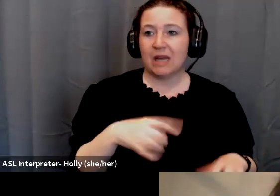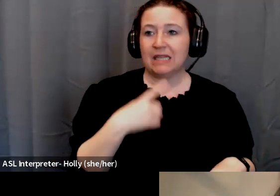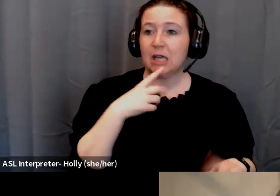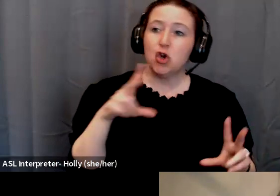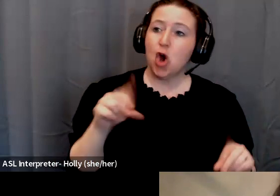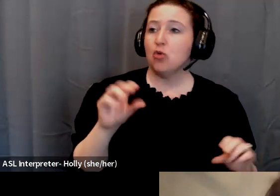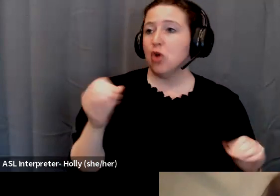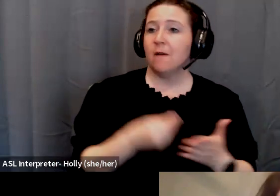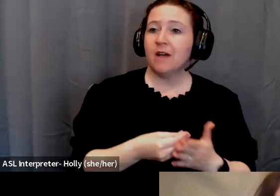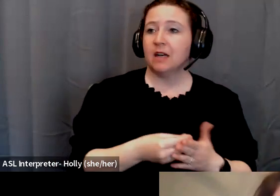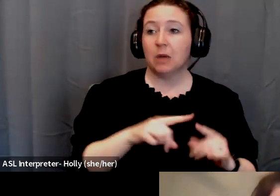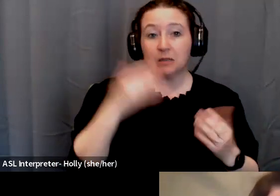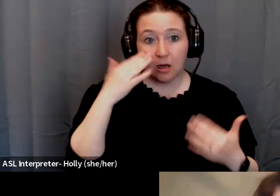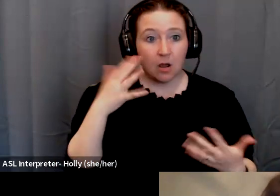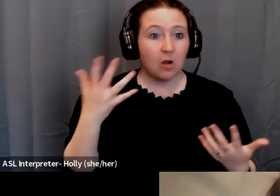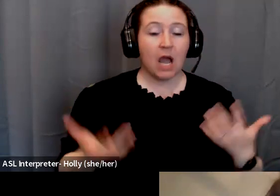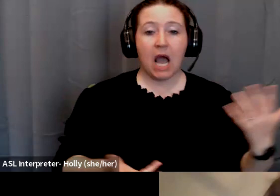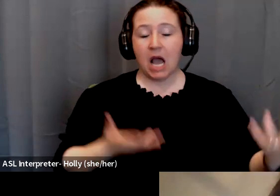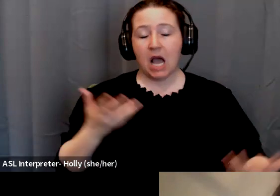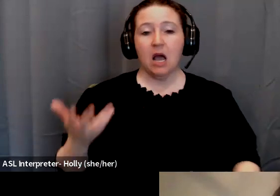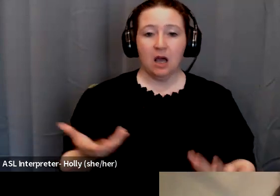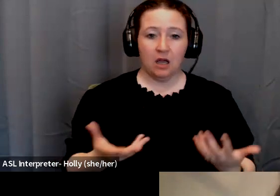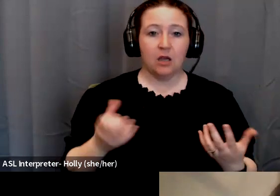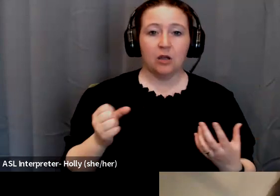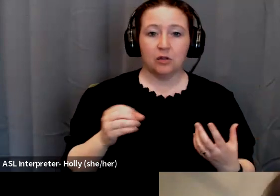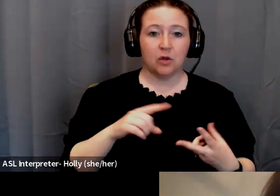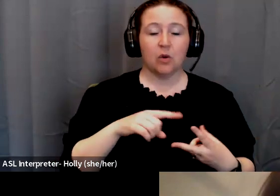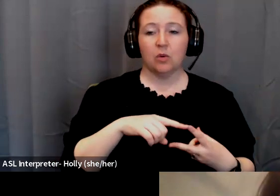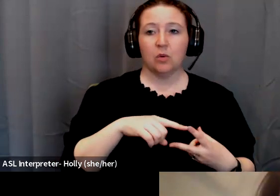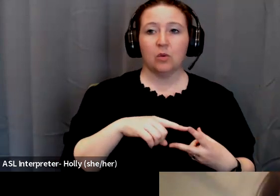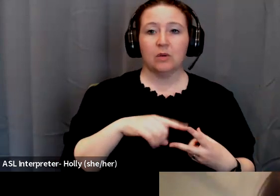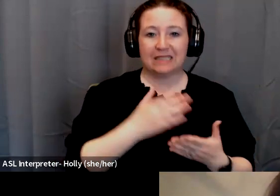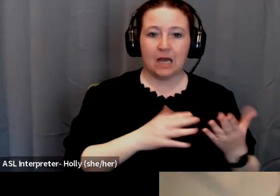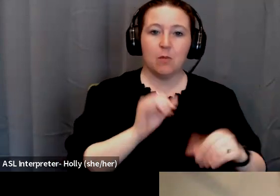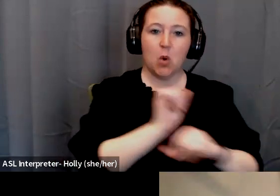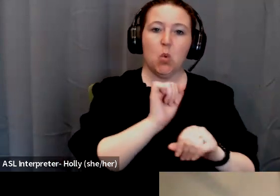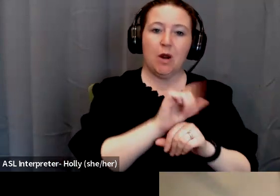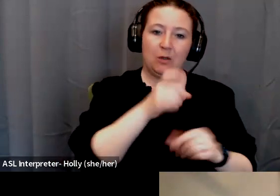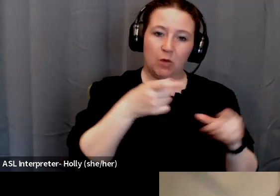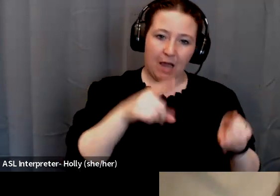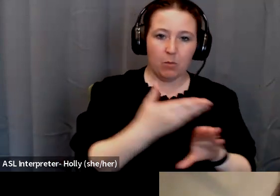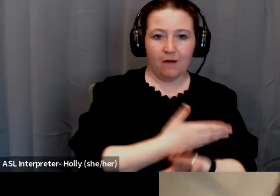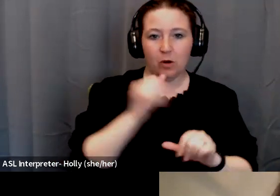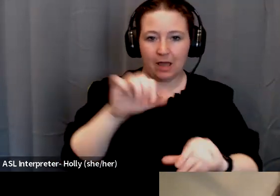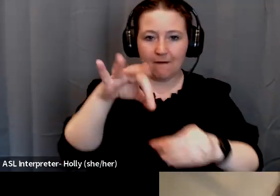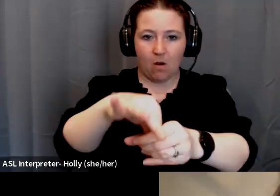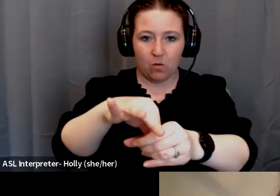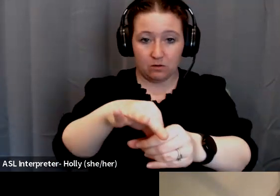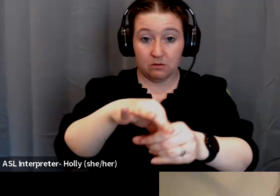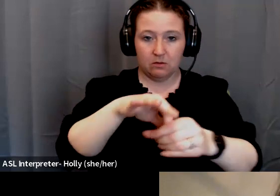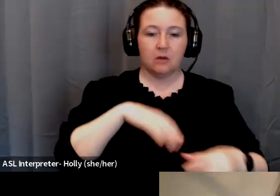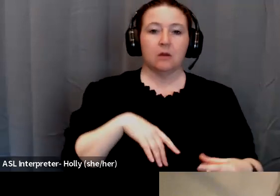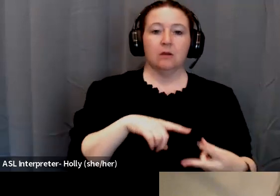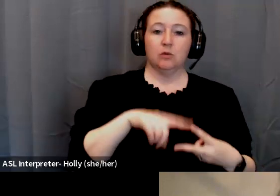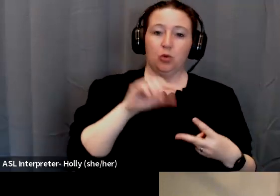know because they didn't know it was going to happen. So some of that work needs to be done. So there can